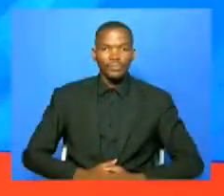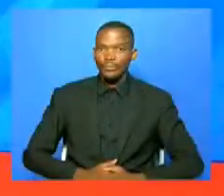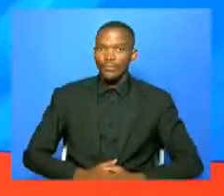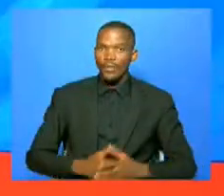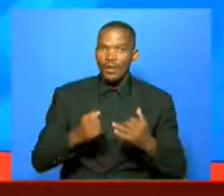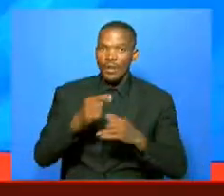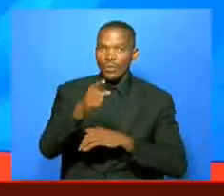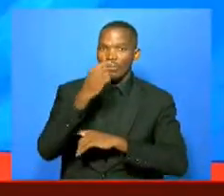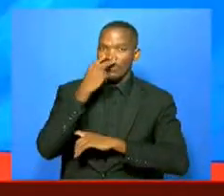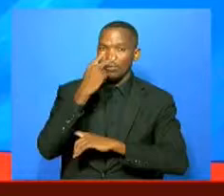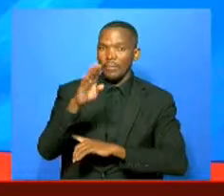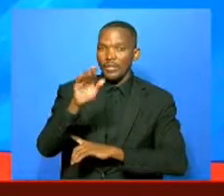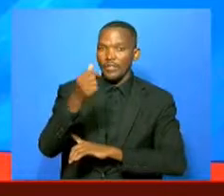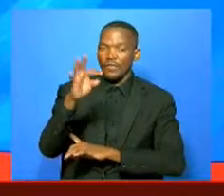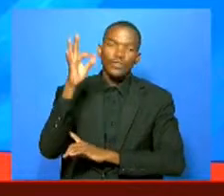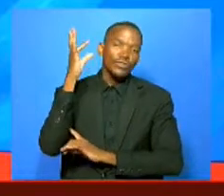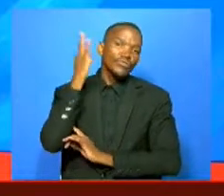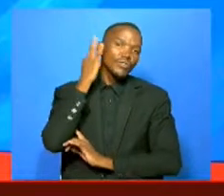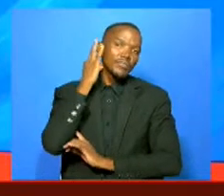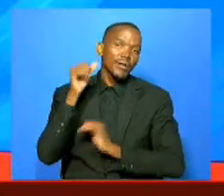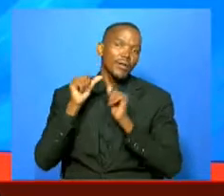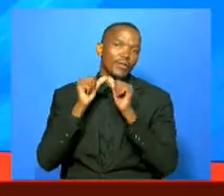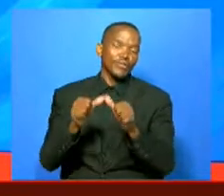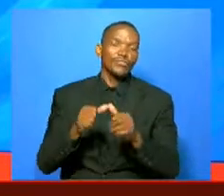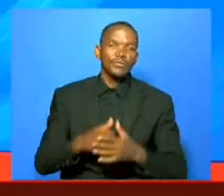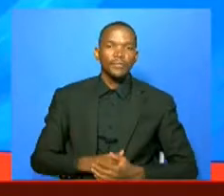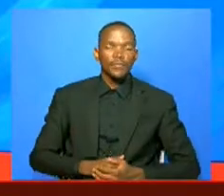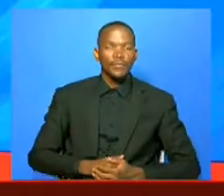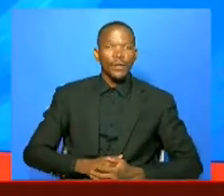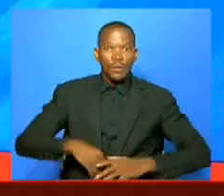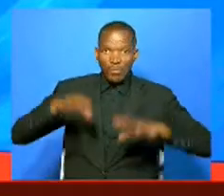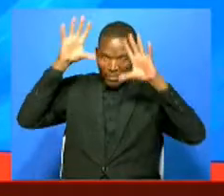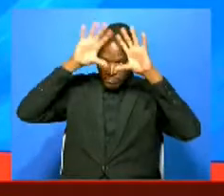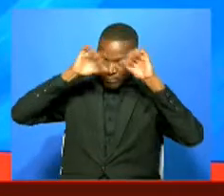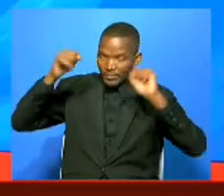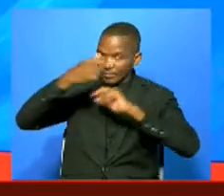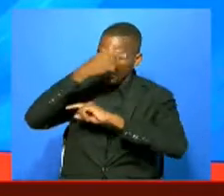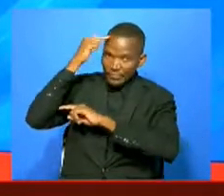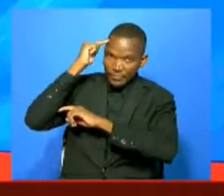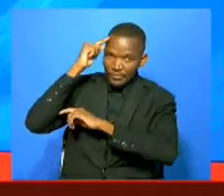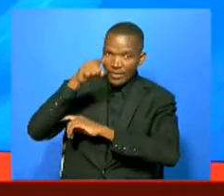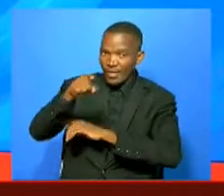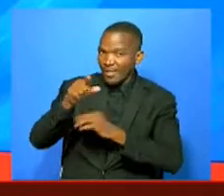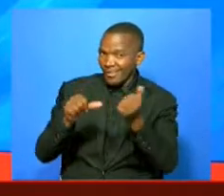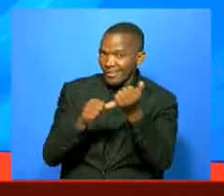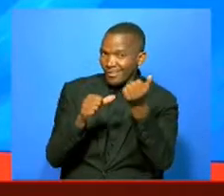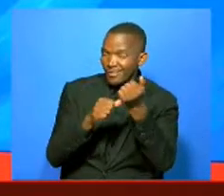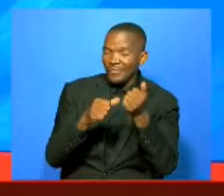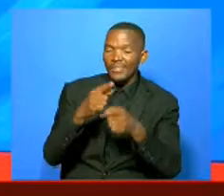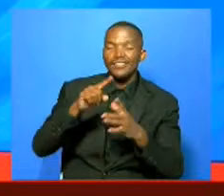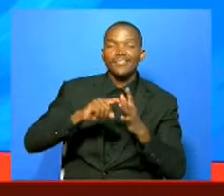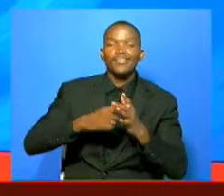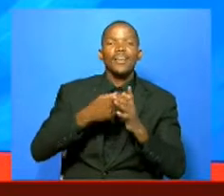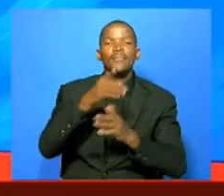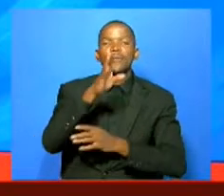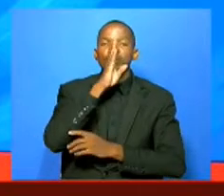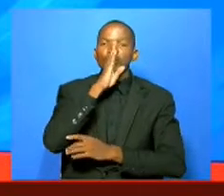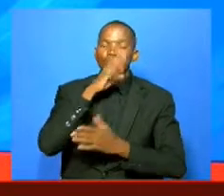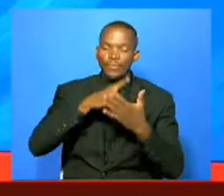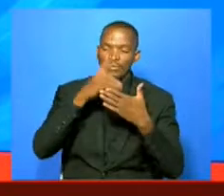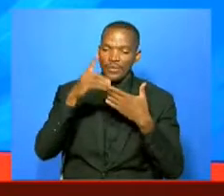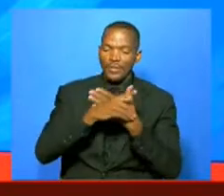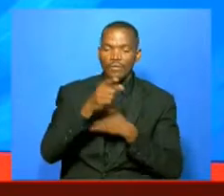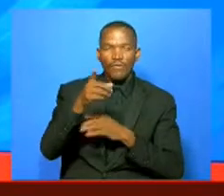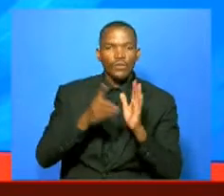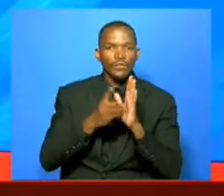Waitso o lebile dikgang tsa Botswana Television re a tswelela. Mothusi a tautona Reselang Batsogwane o tlhotse a simoloditsitse semmuso lenaneo le lešwa la go